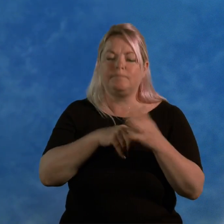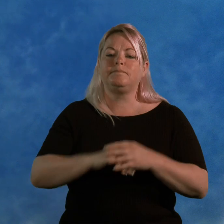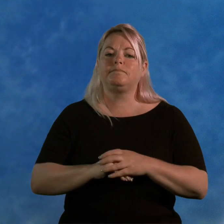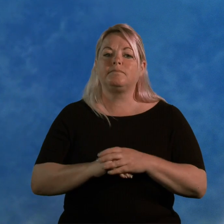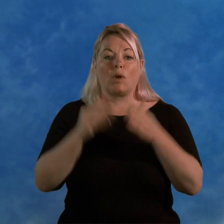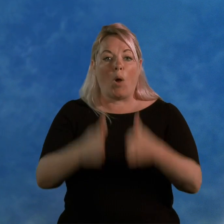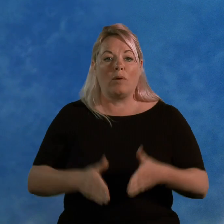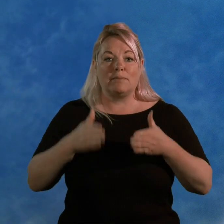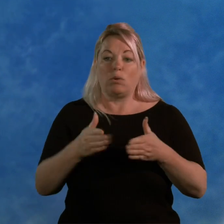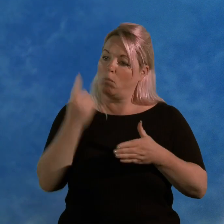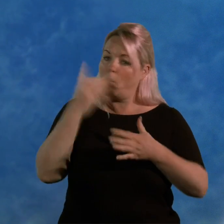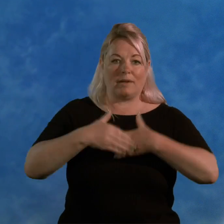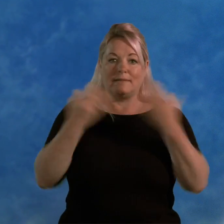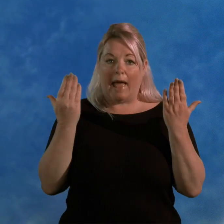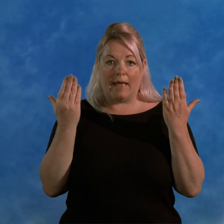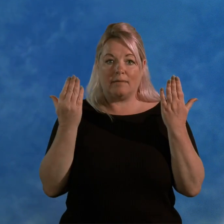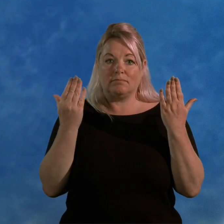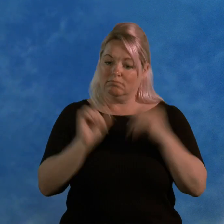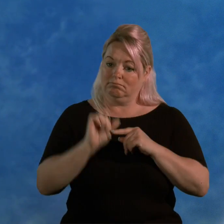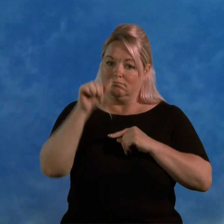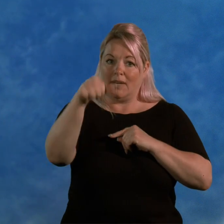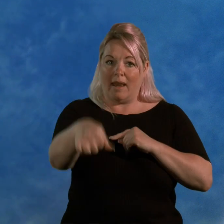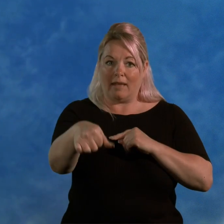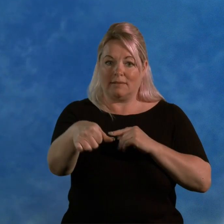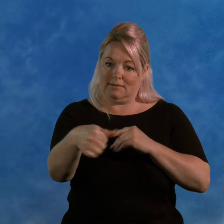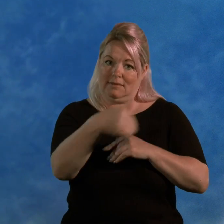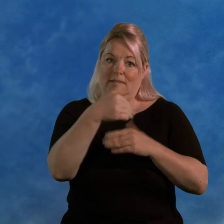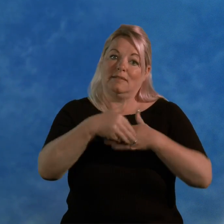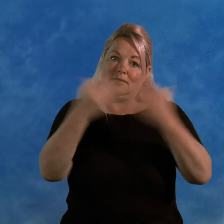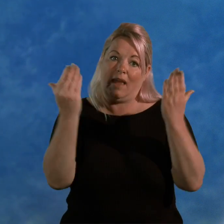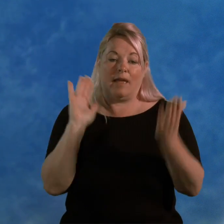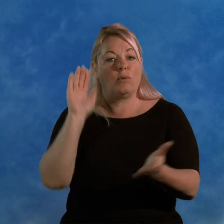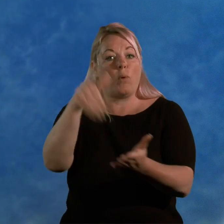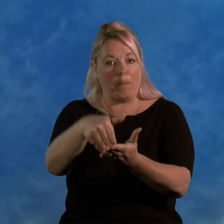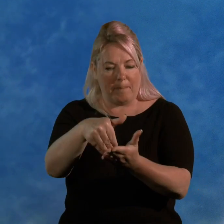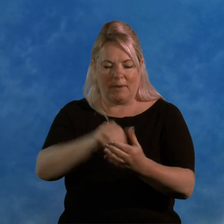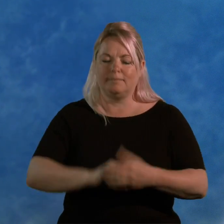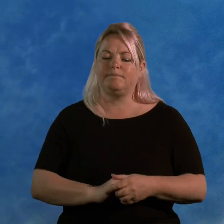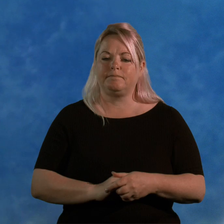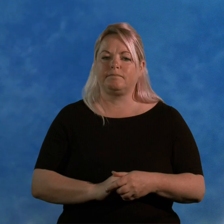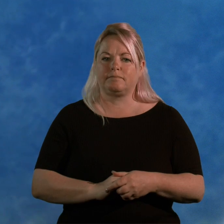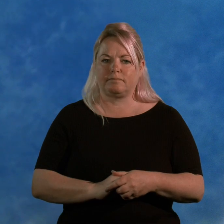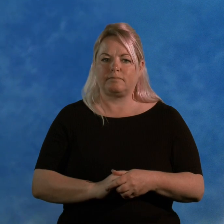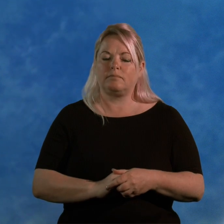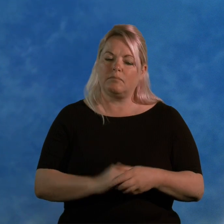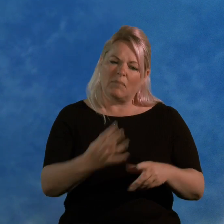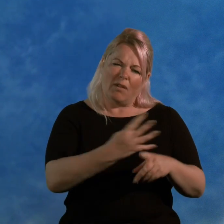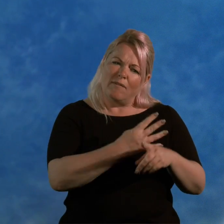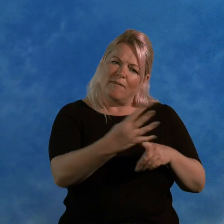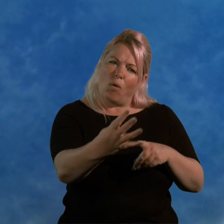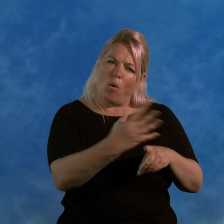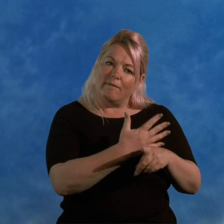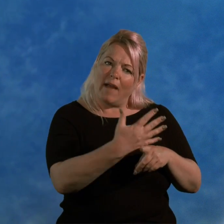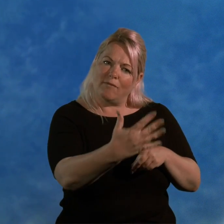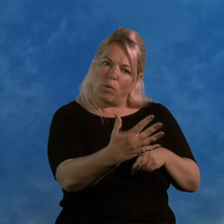just in hospital for a day, came home the next day, and then had to leave it for 4 or 5